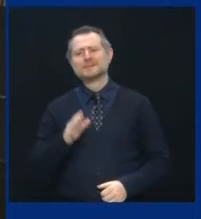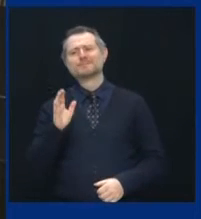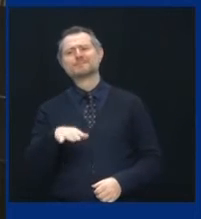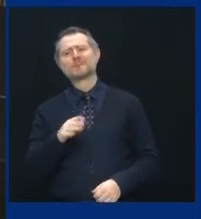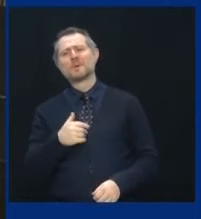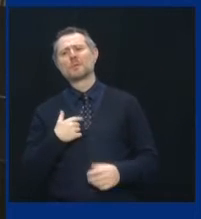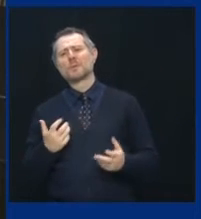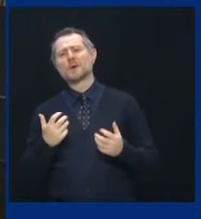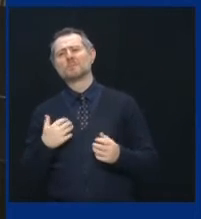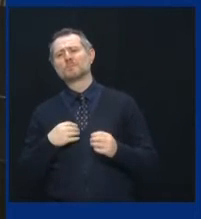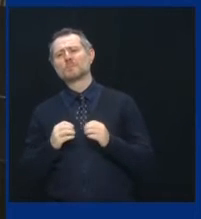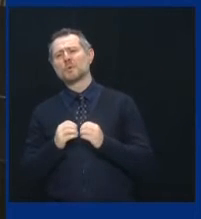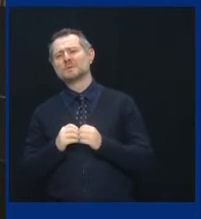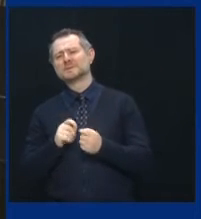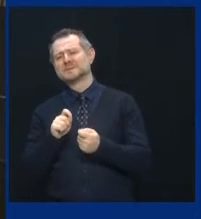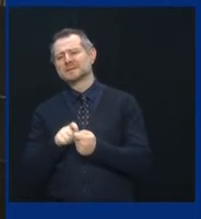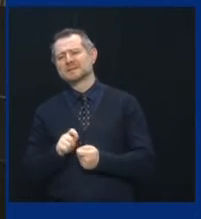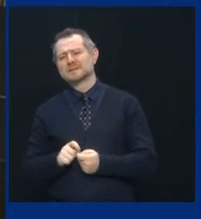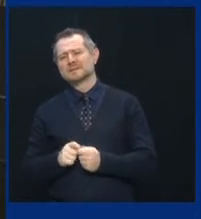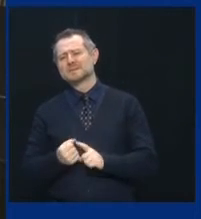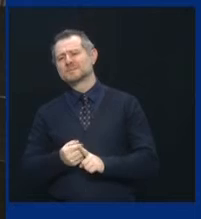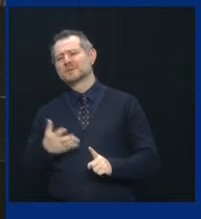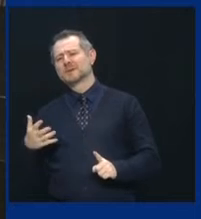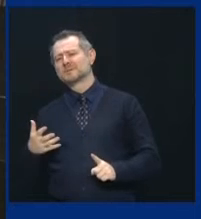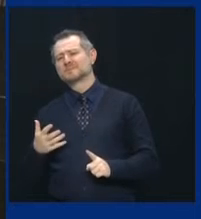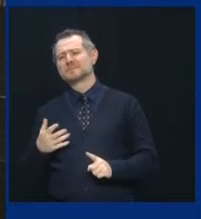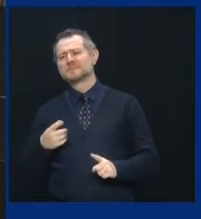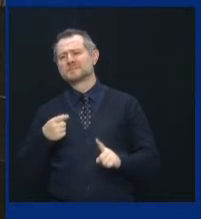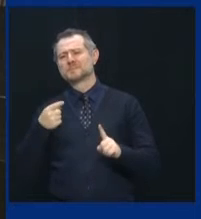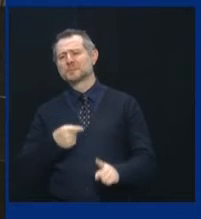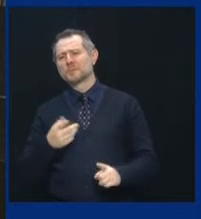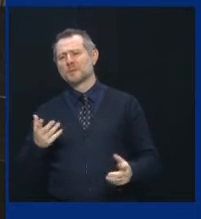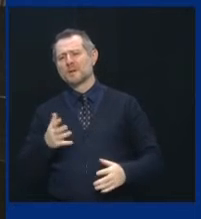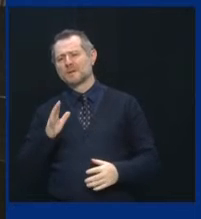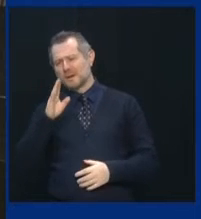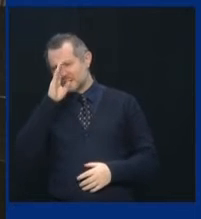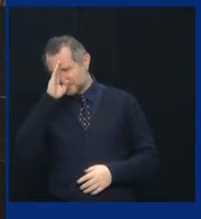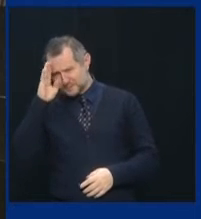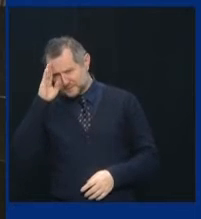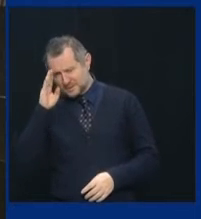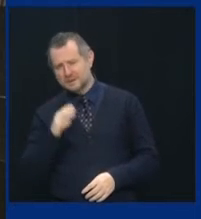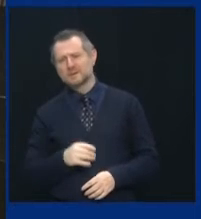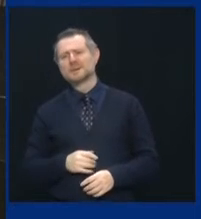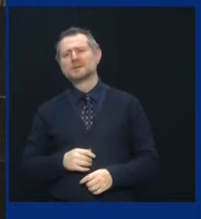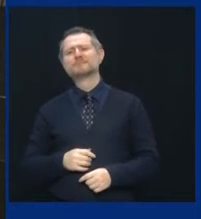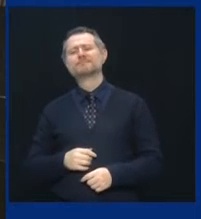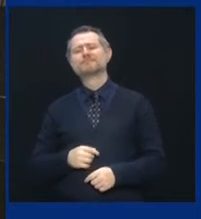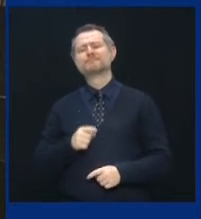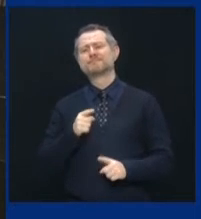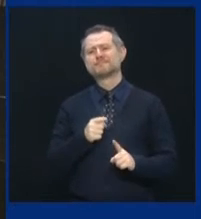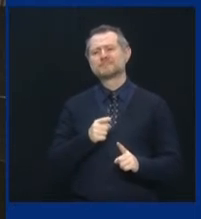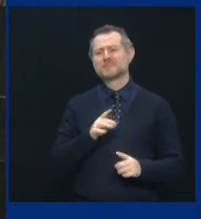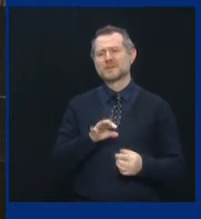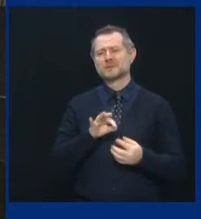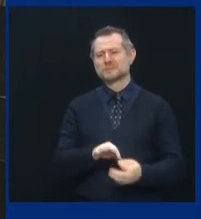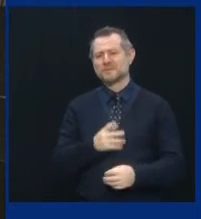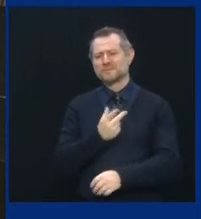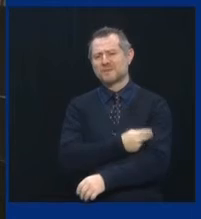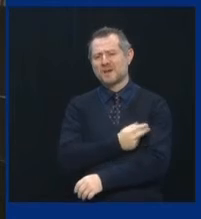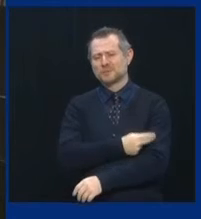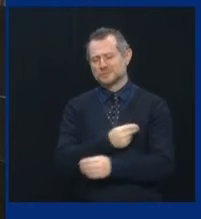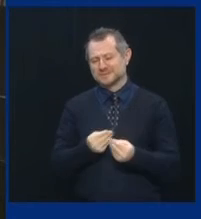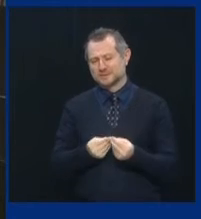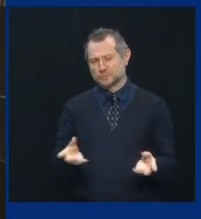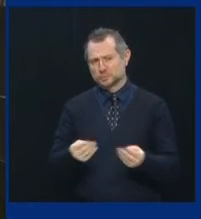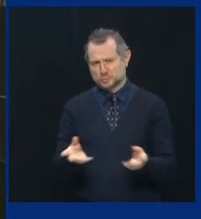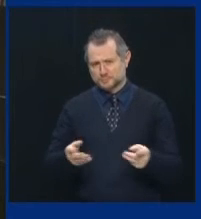little bit more details on sort of what the issue is right now with the hospitals in reaching the vaccination levels that you would like to see? Has